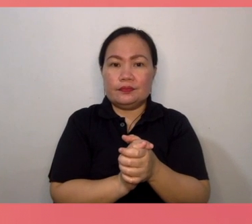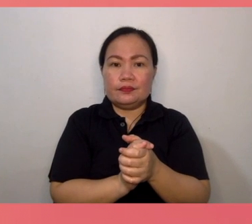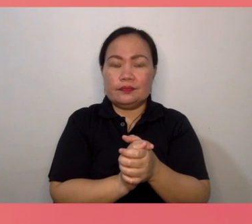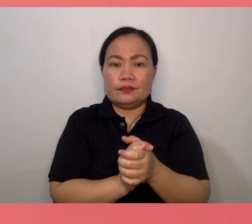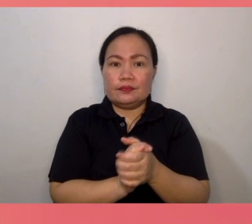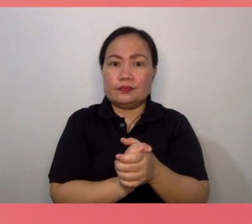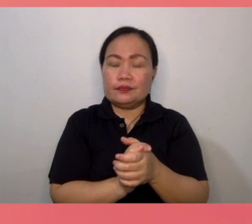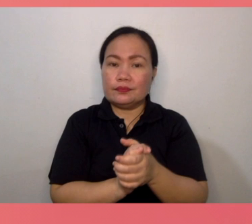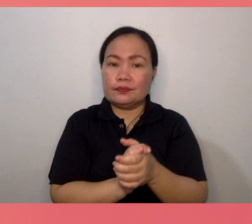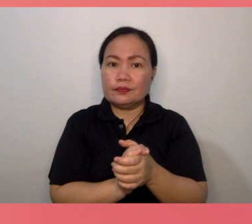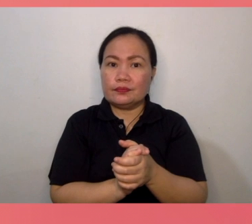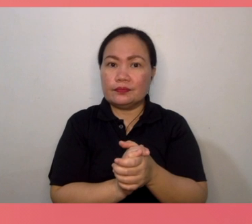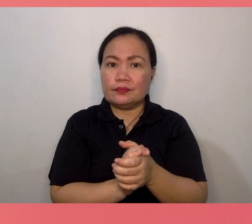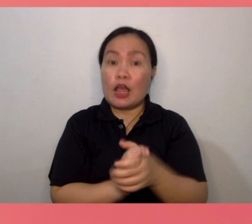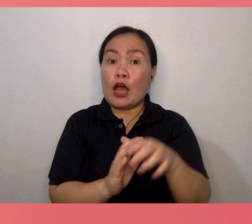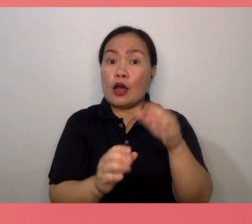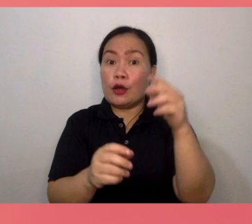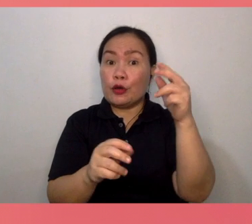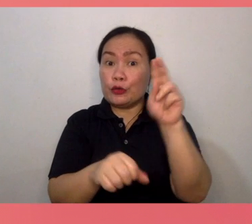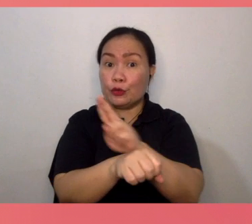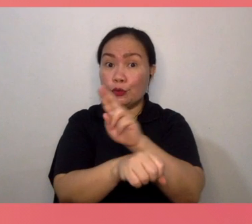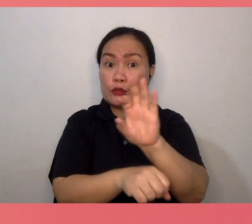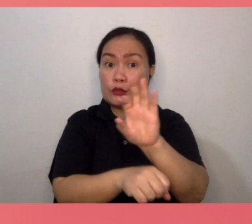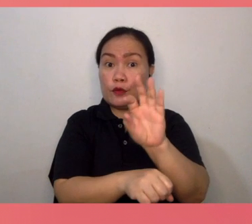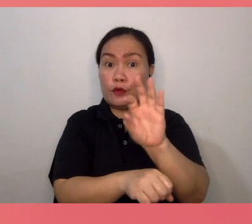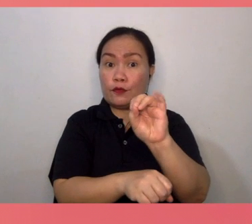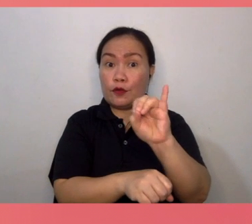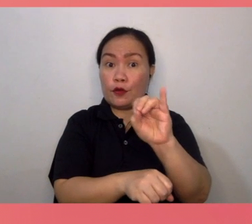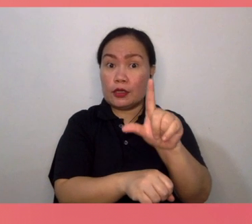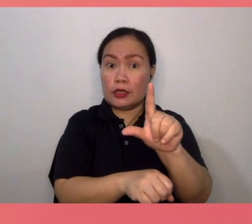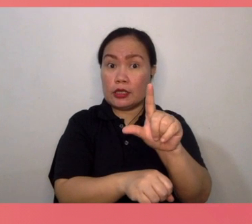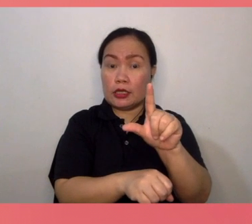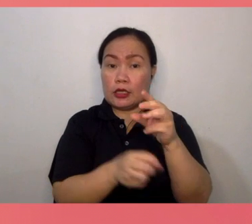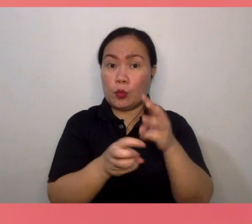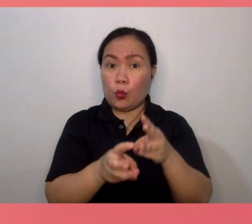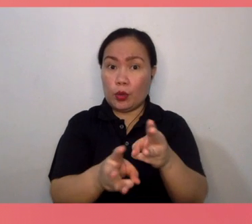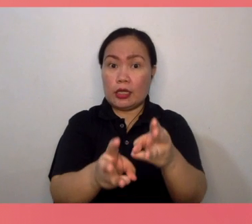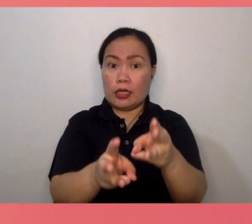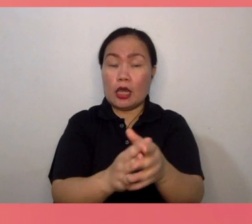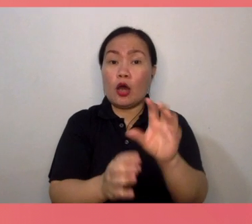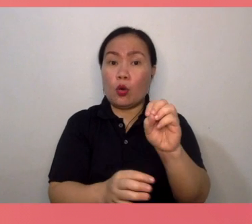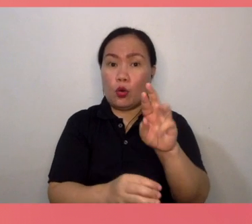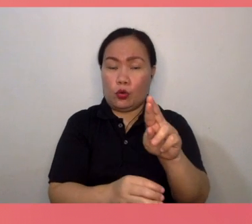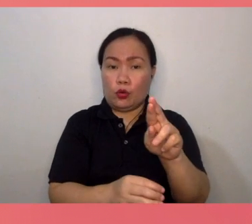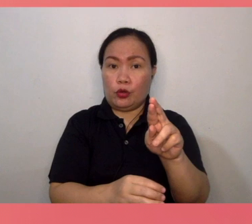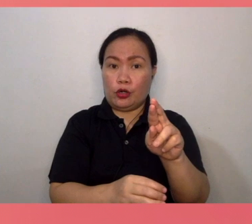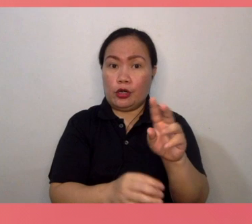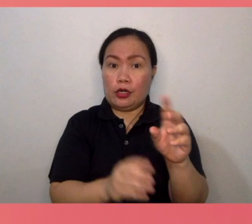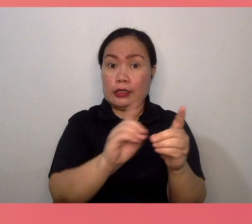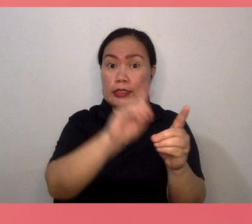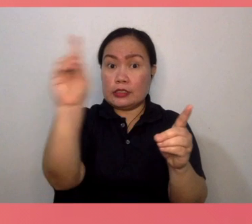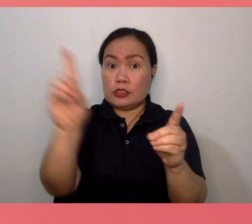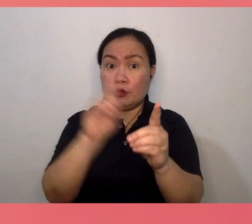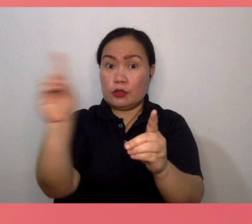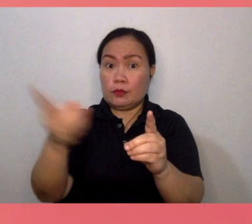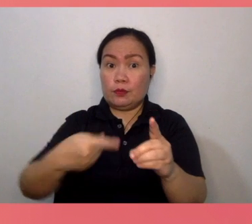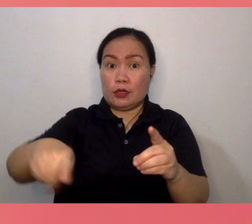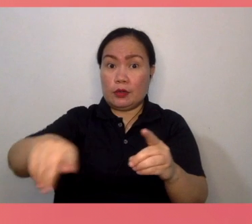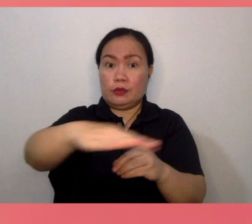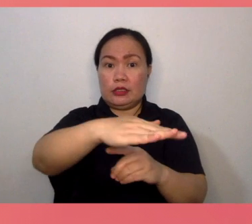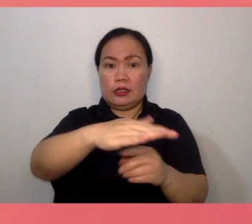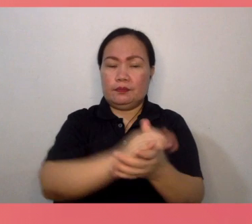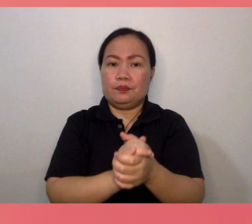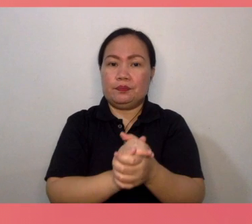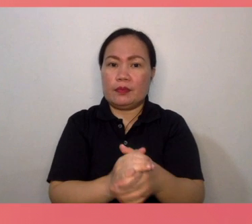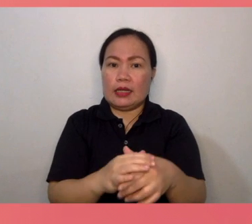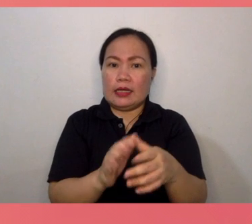of FOIL method. Pwede mong gamitin ang FOIL method dito or distributive property. Pwede rin po yon. So, we will